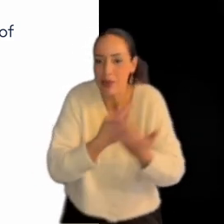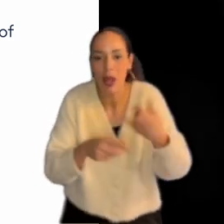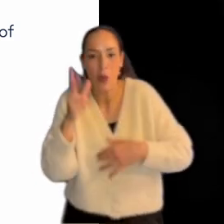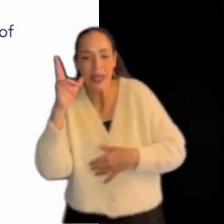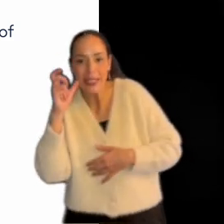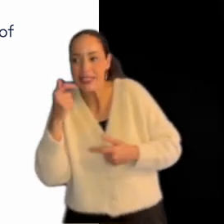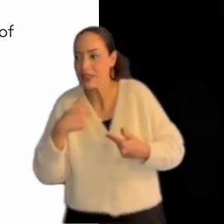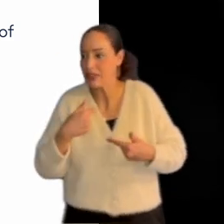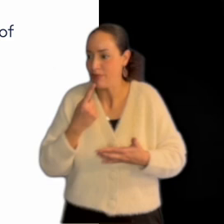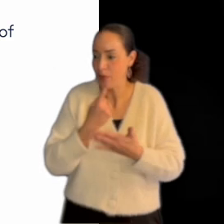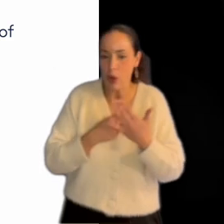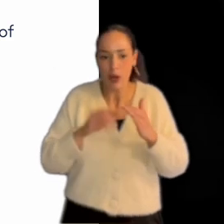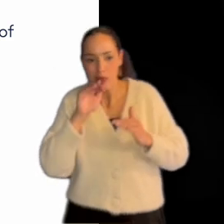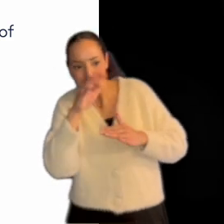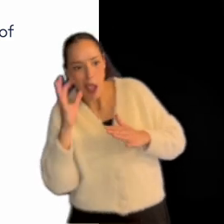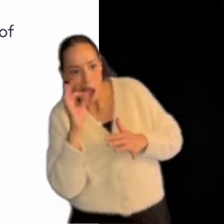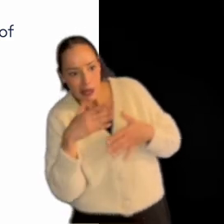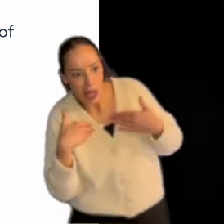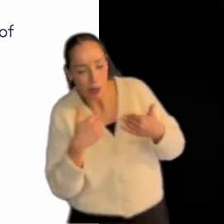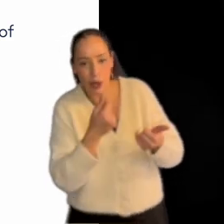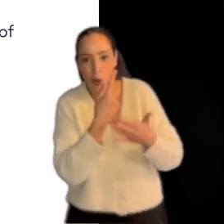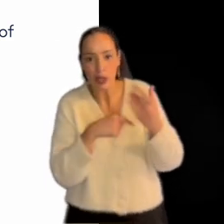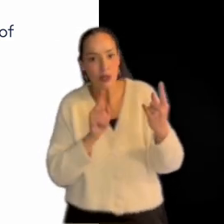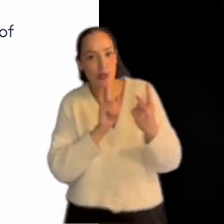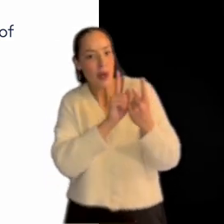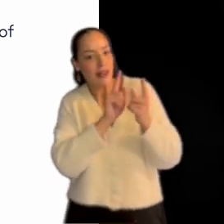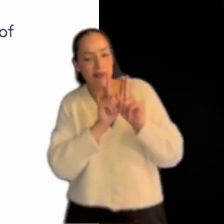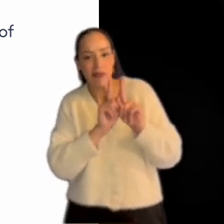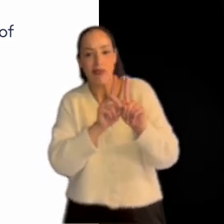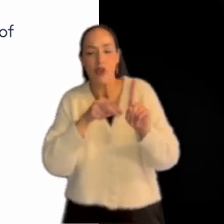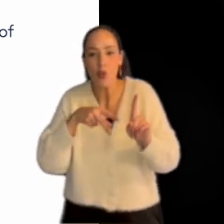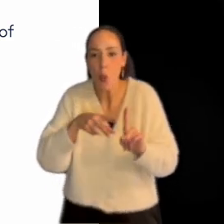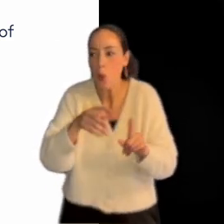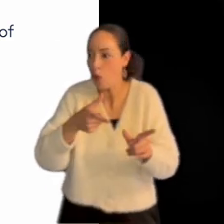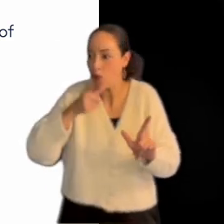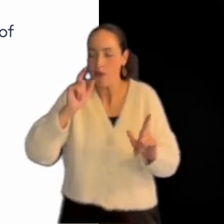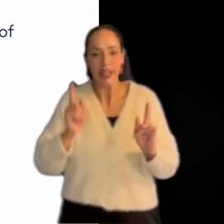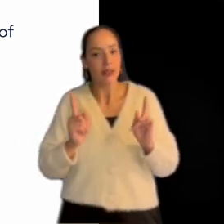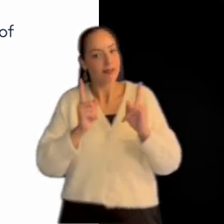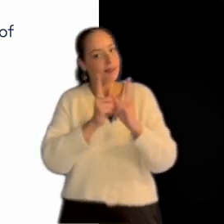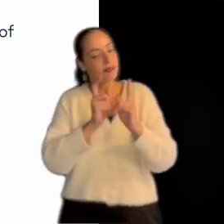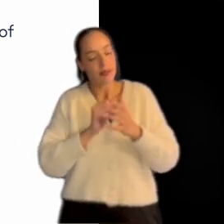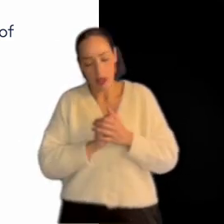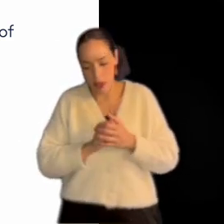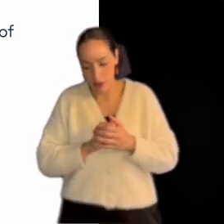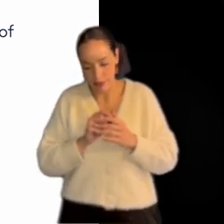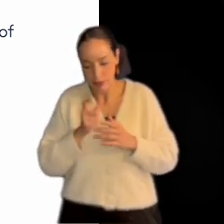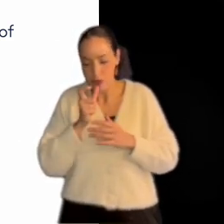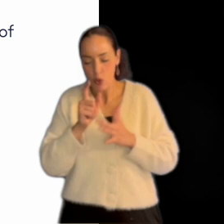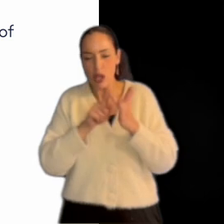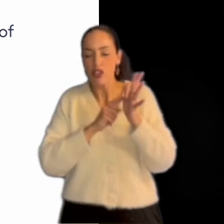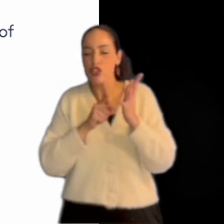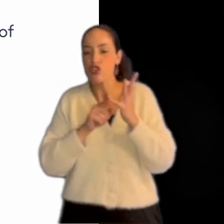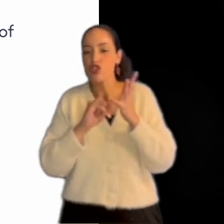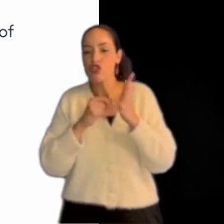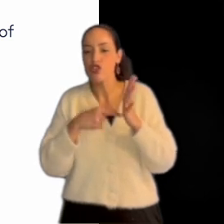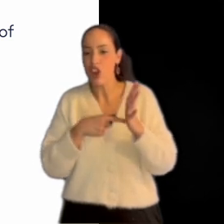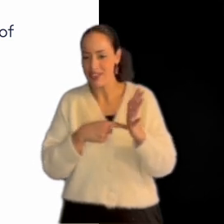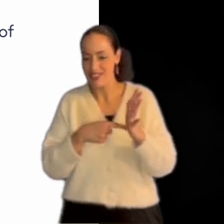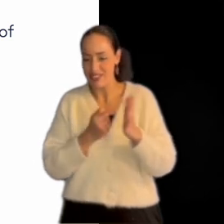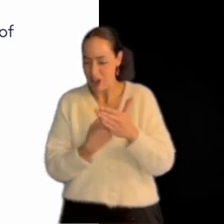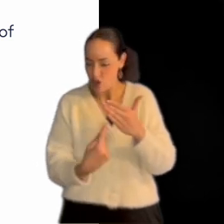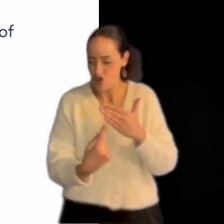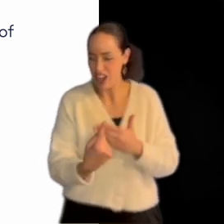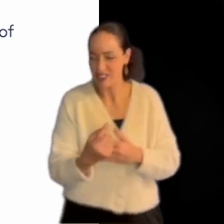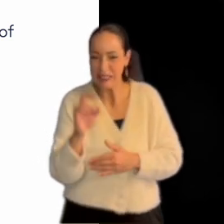coffee. The word just does not exist in trauma-informed practice. It undermines our efforts, obscures our intentions and